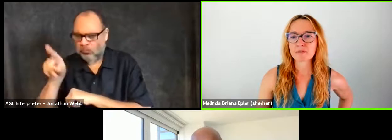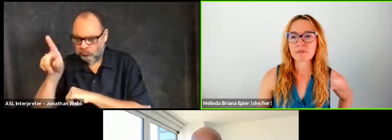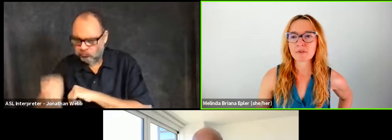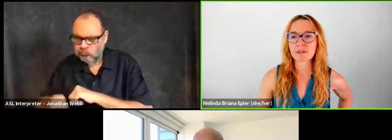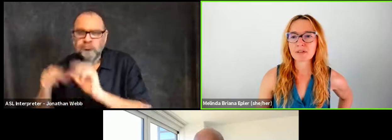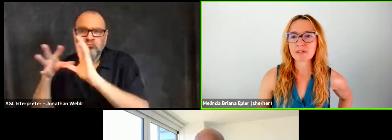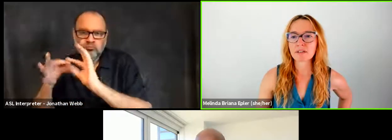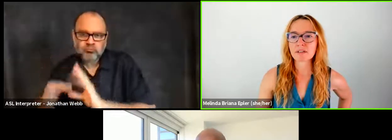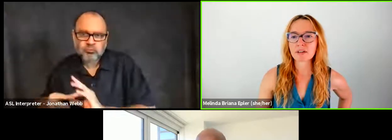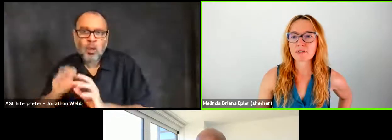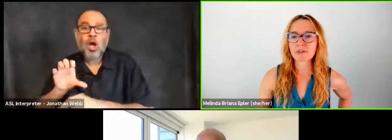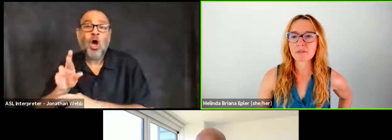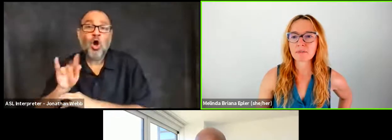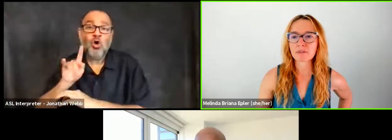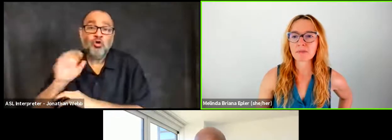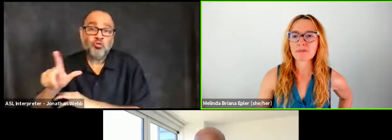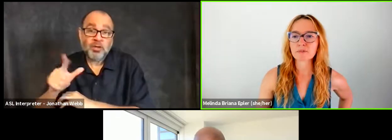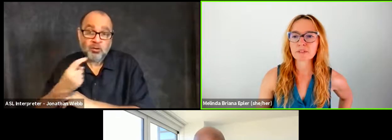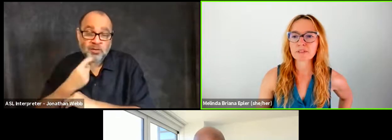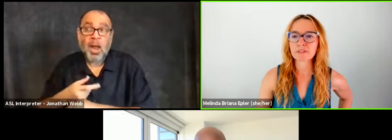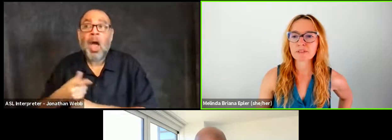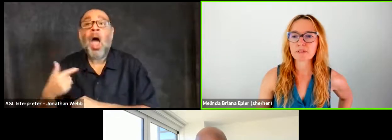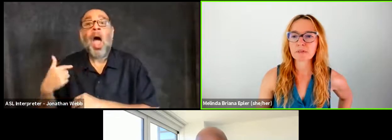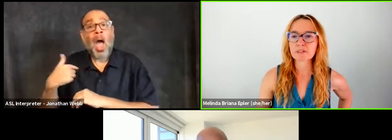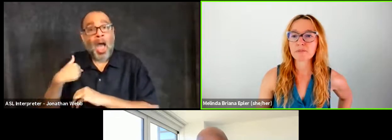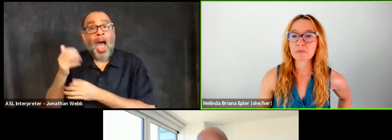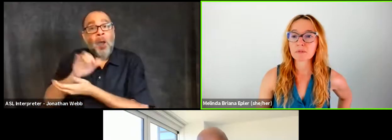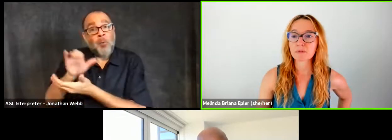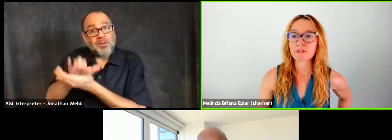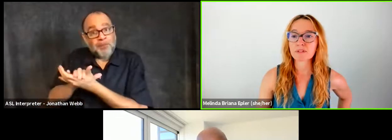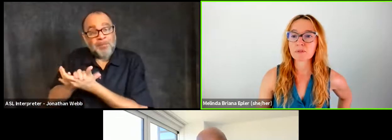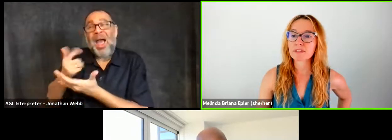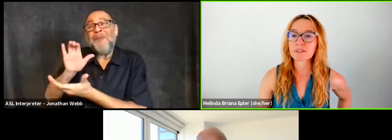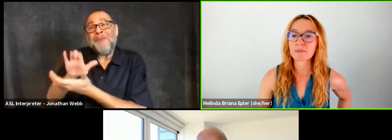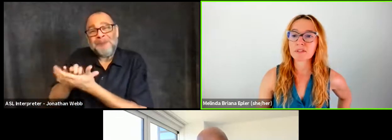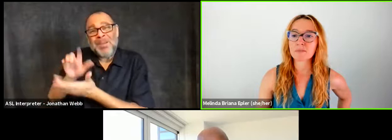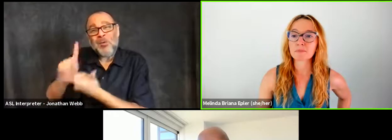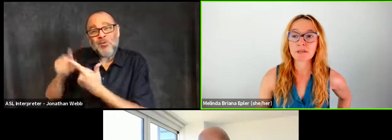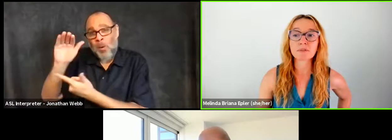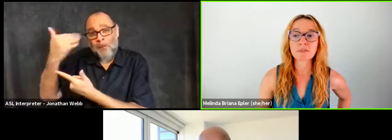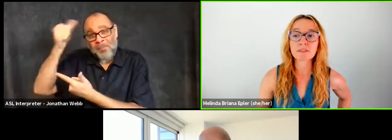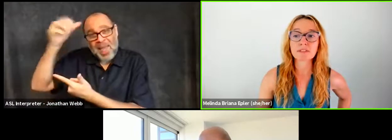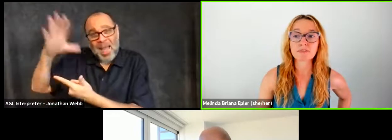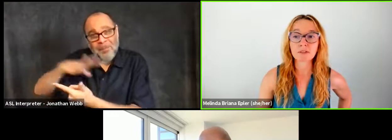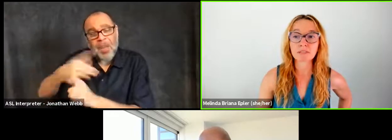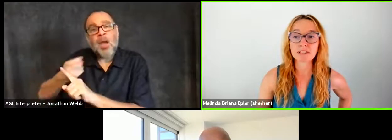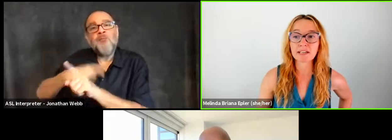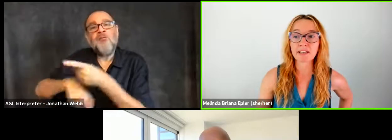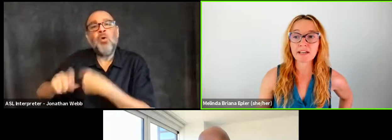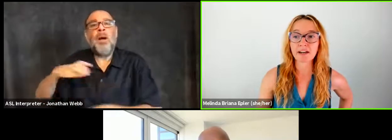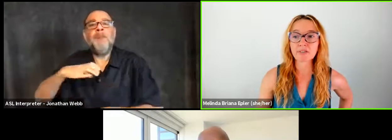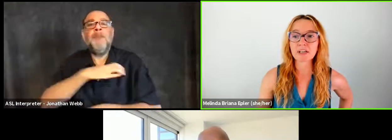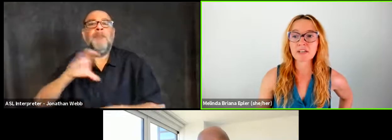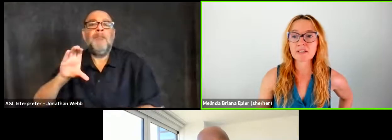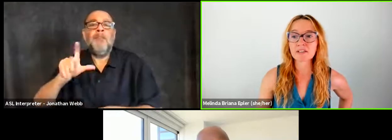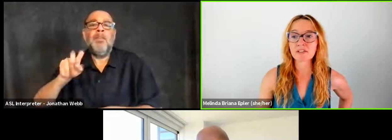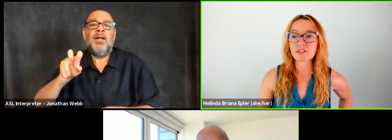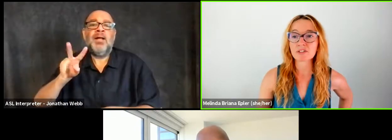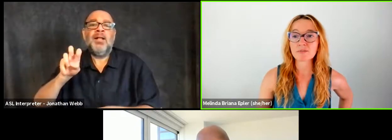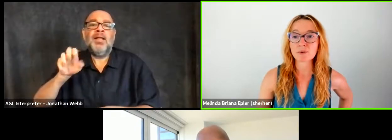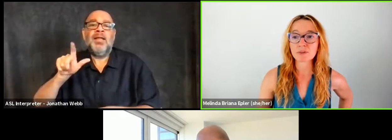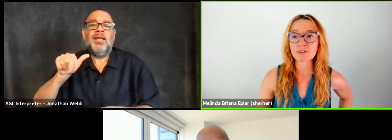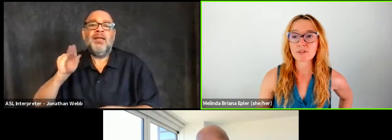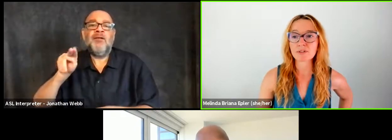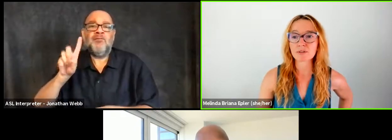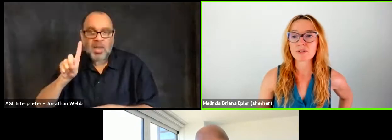Crystal says, when I was married to a Black man from Cleveland. I never met his family in person. I wasn't accepted by everyone in his family. After making a decision